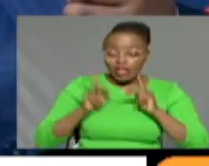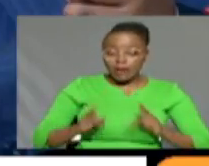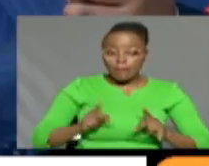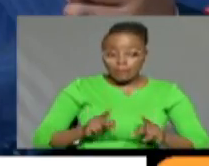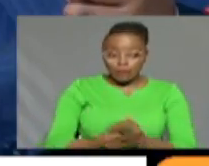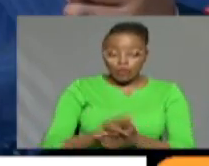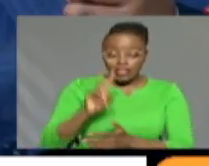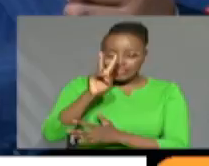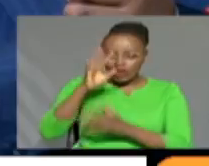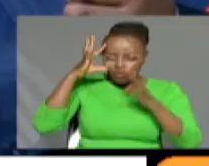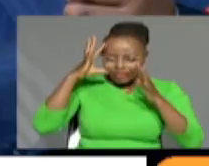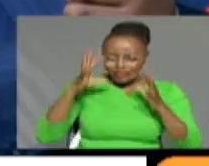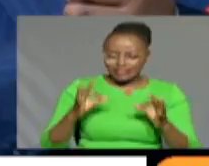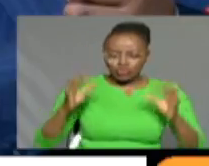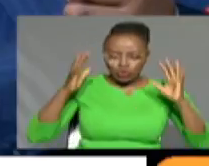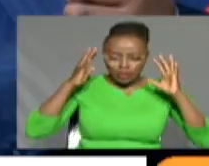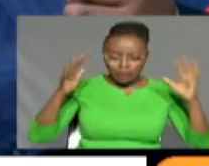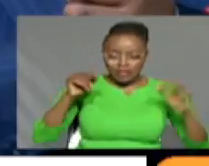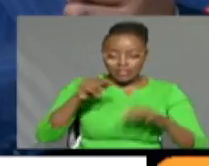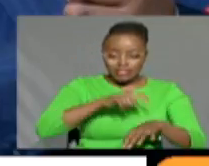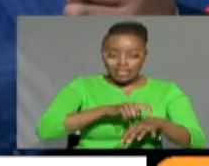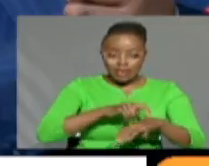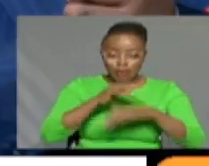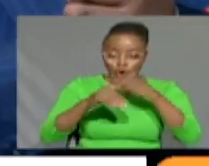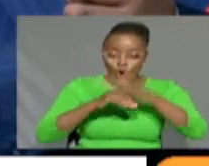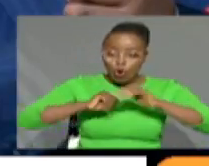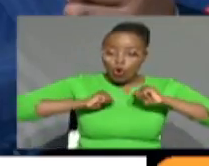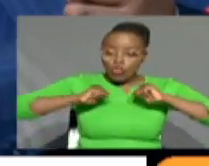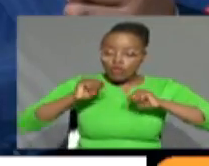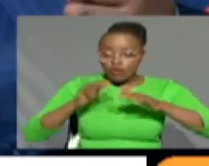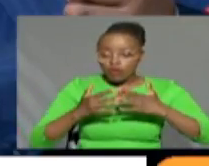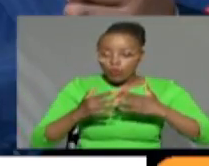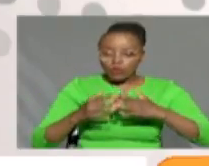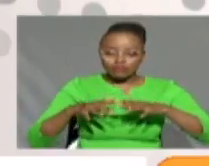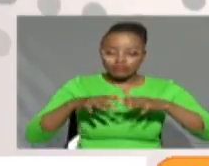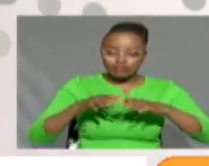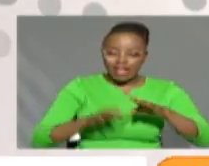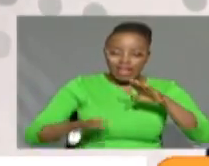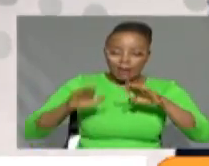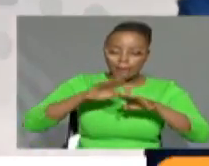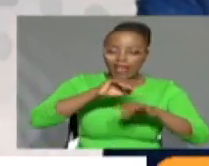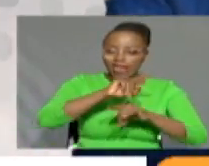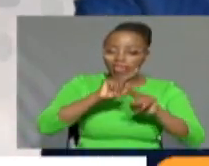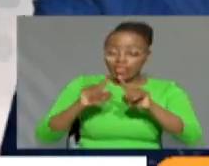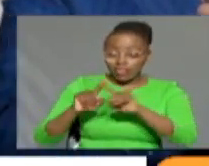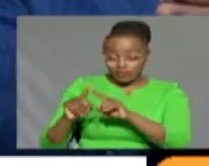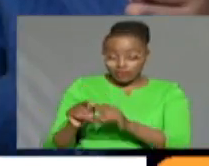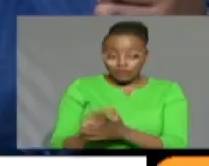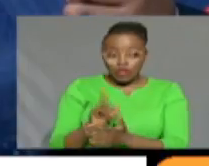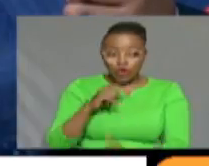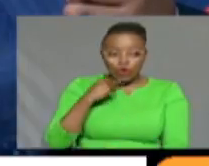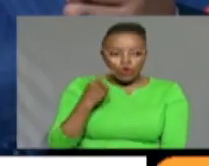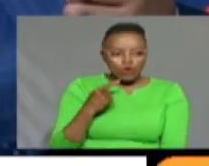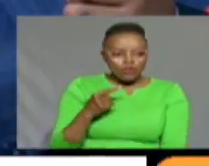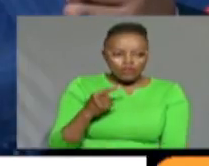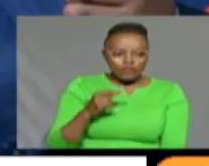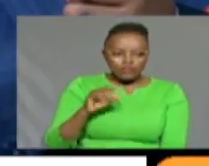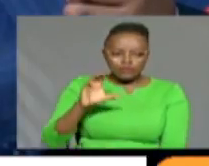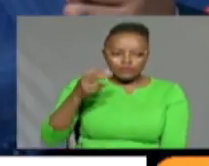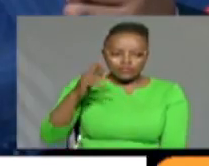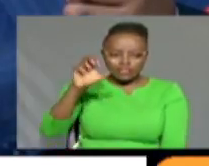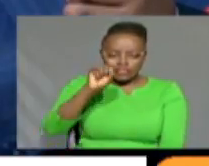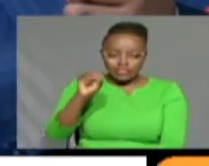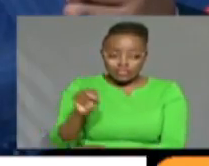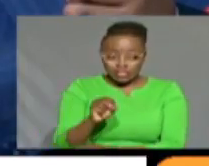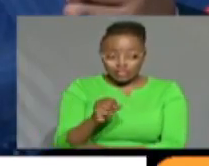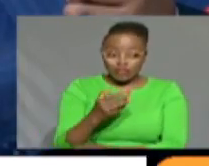second largest decision of that nature. All the officers were replaced a week later. Among those replaced is Charles Kerich, a one-time